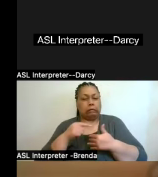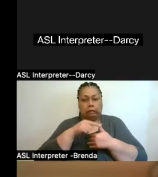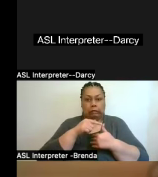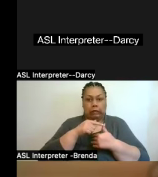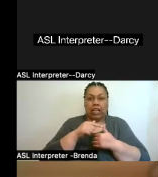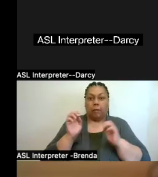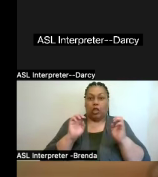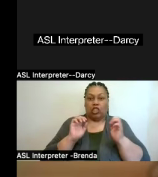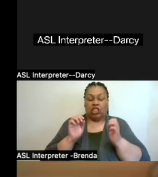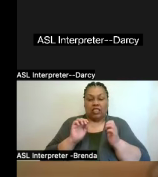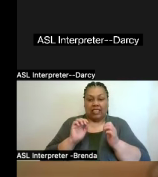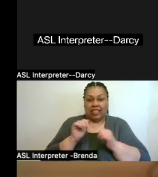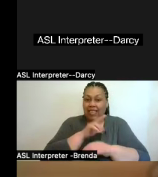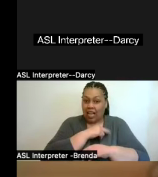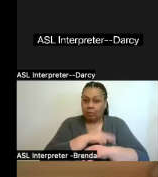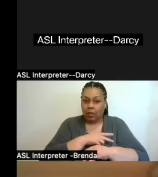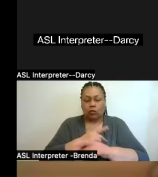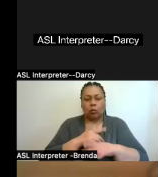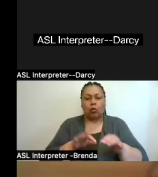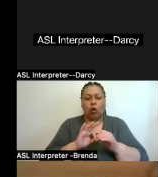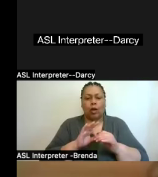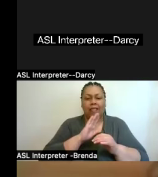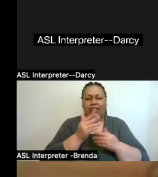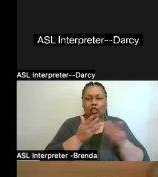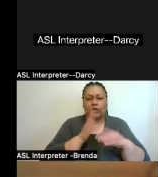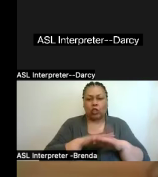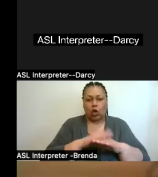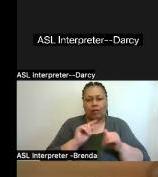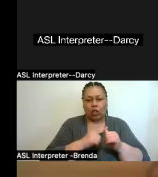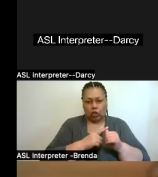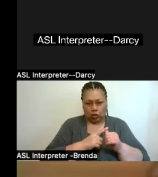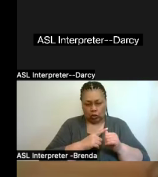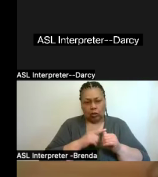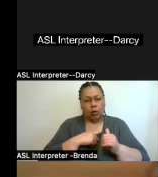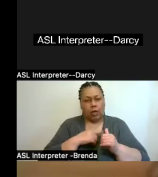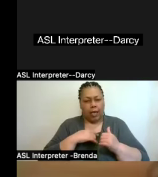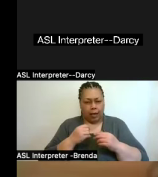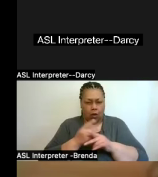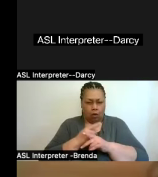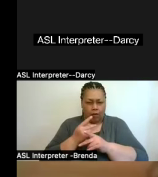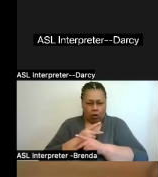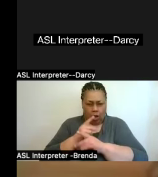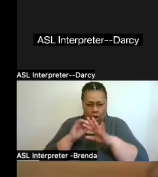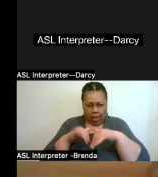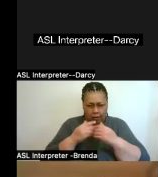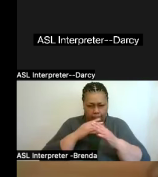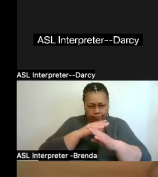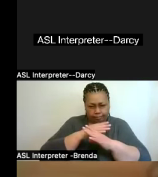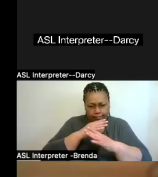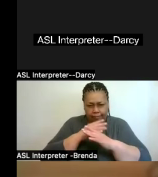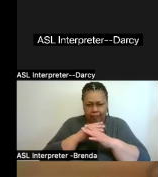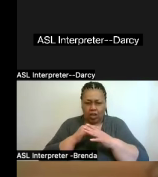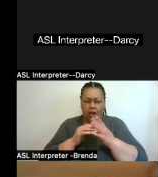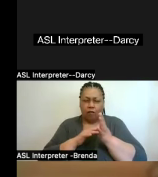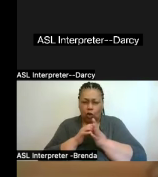evacuation center. In addition, we do need to consider continued thinking about how to mitigate the infrastructure vulnerabilities. We need to consider how